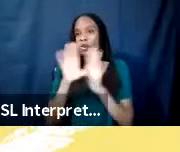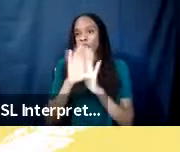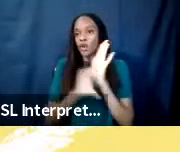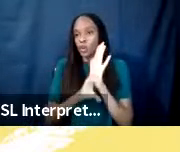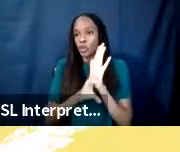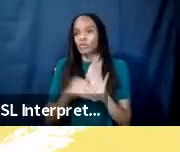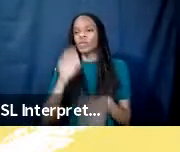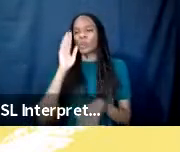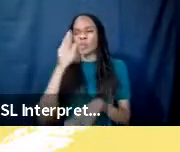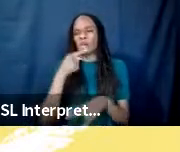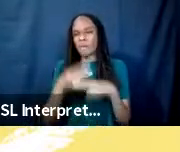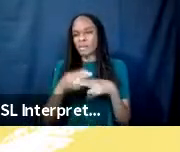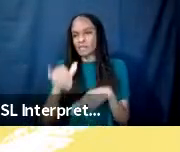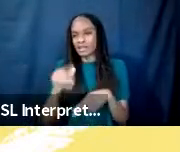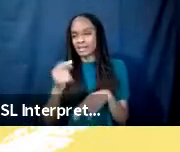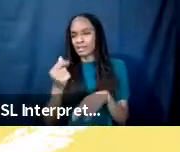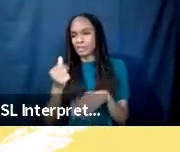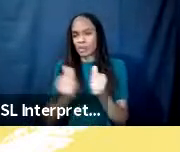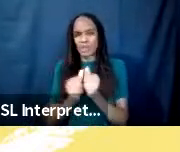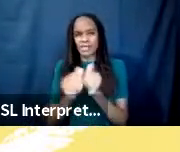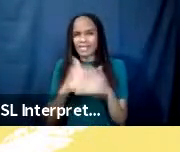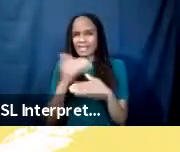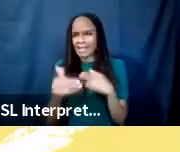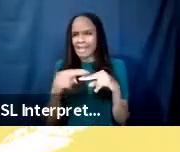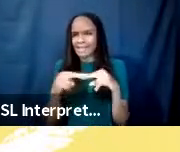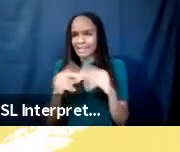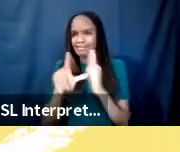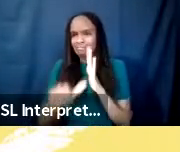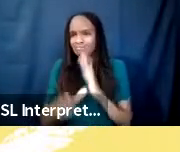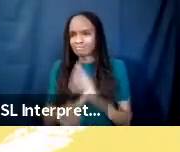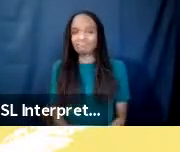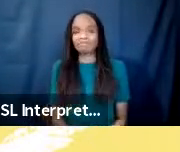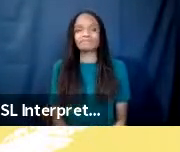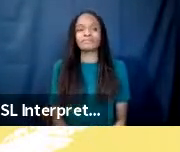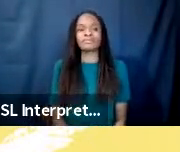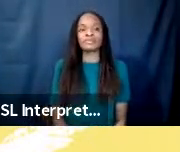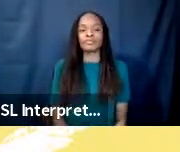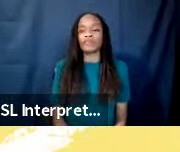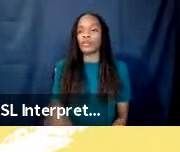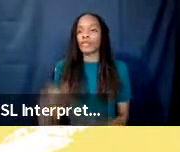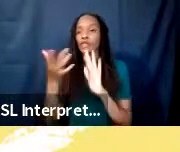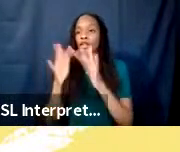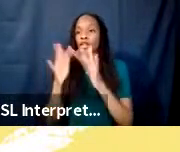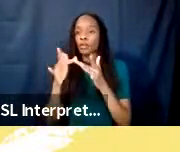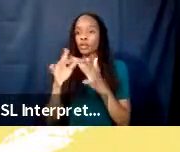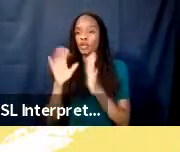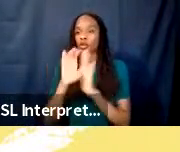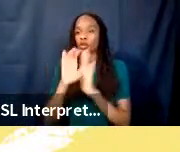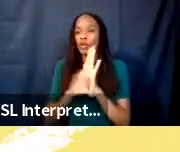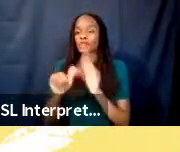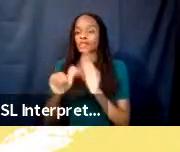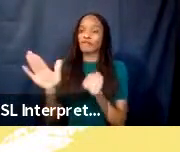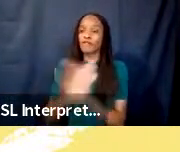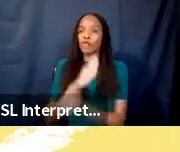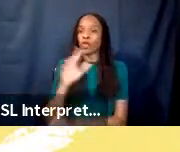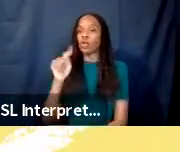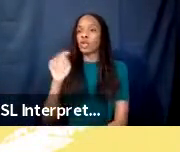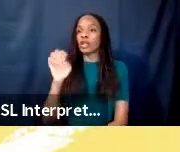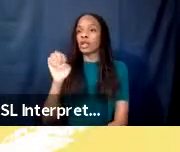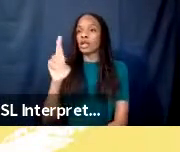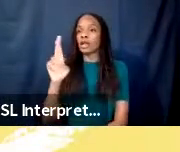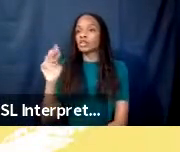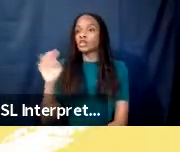little bit in I think the next slide, or coming up shortly. But the network code is the full terms agreement